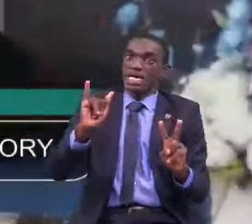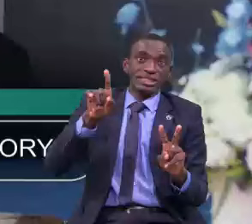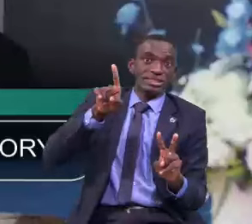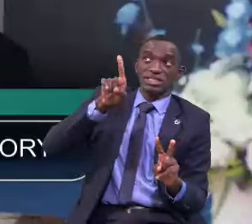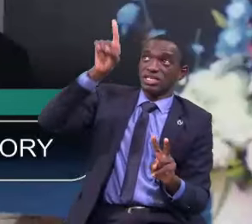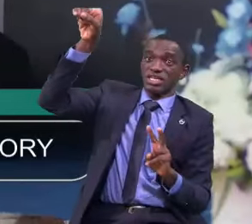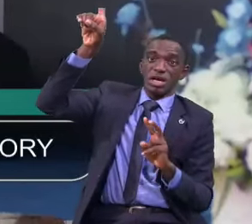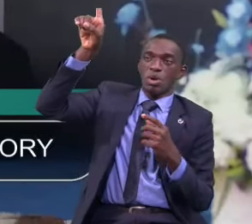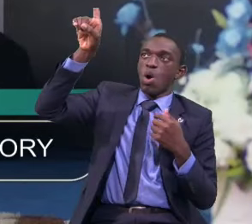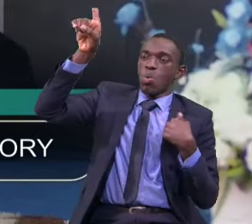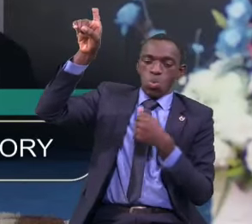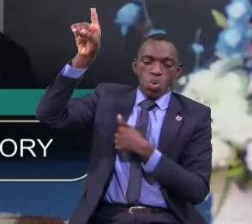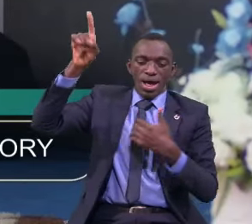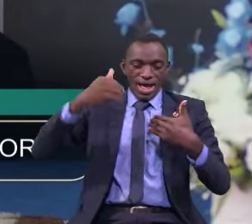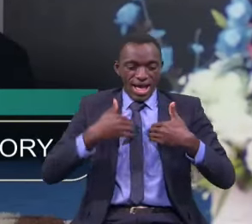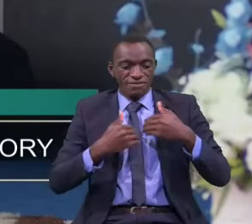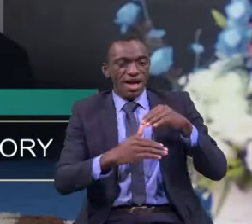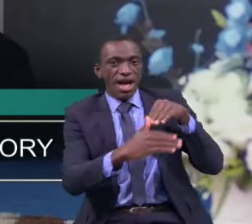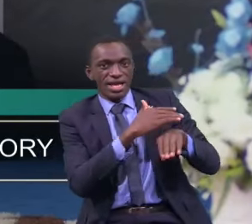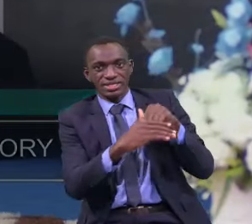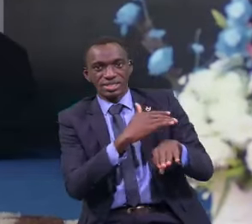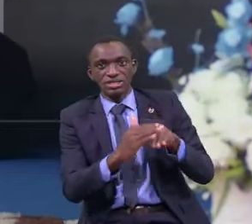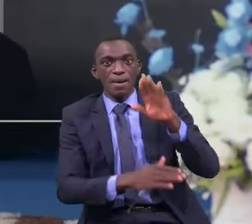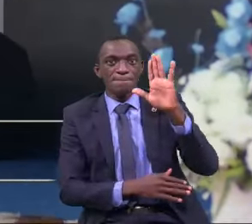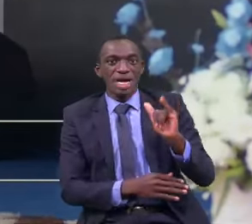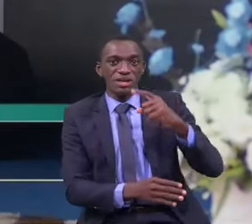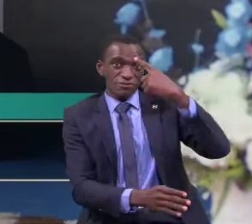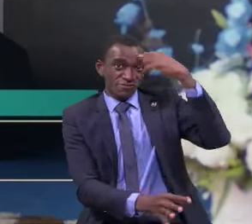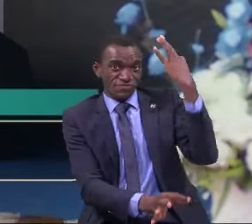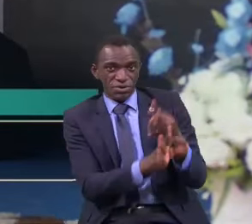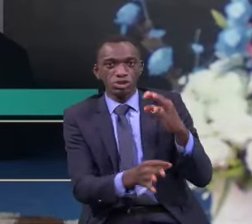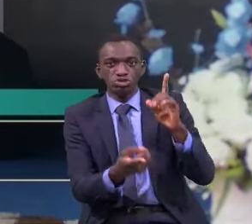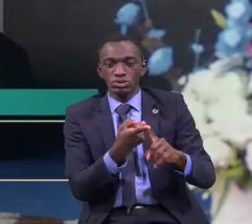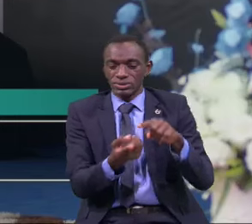by faith into this grace.